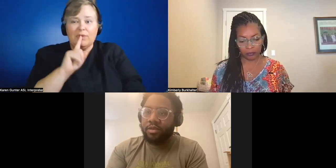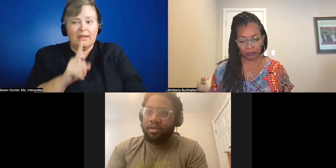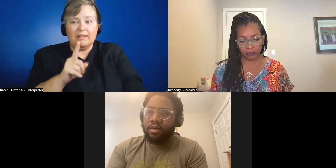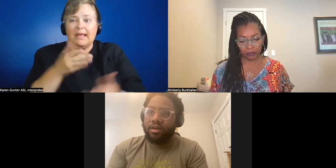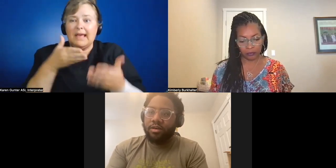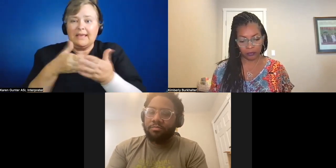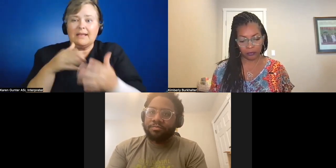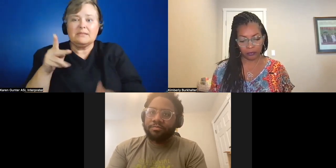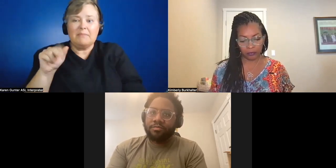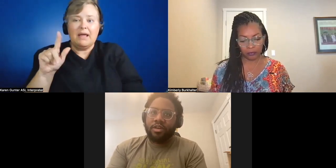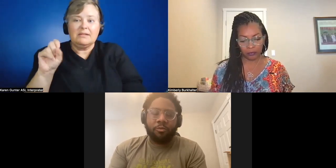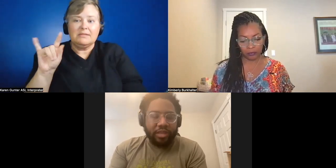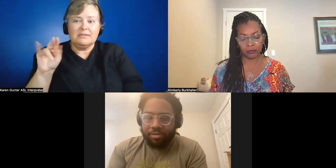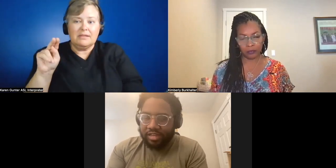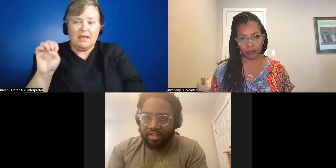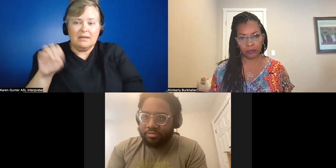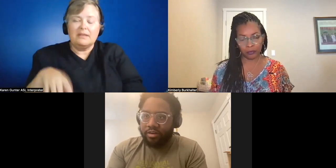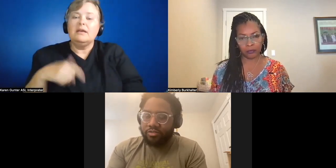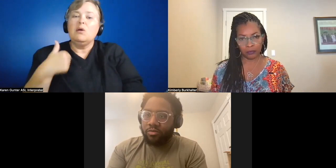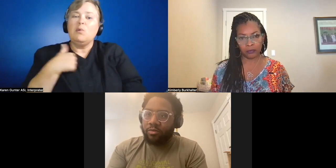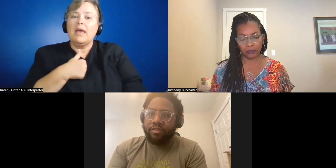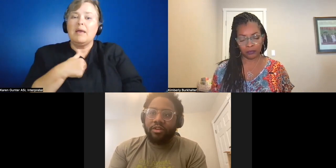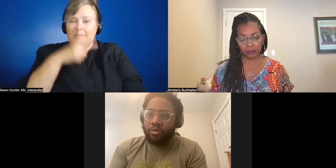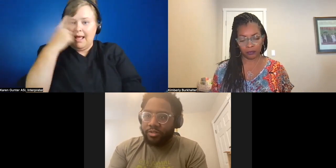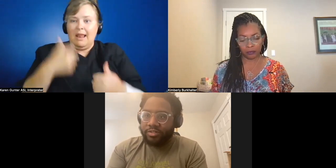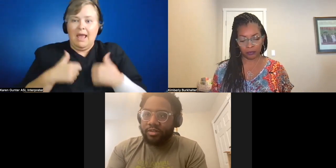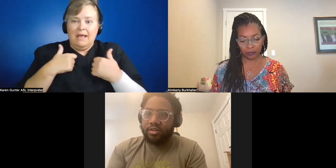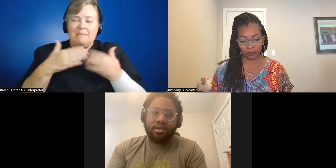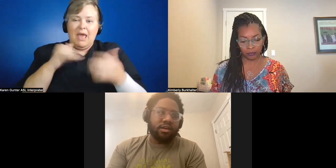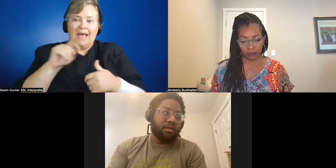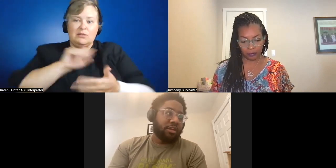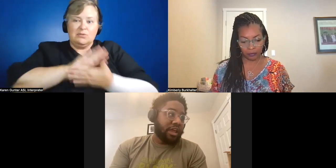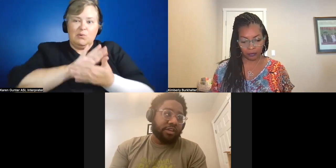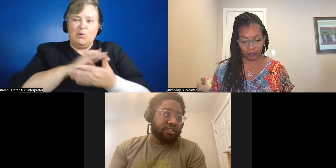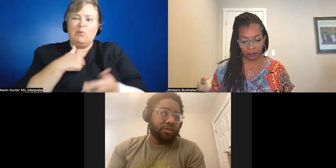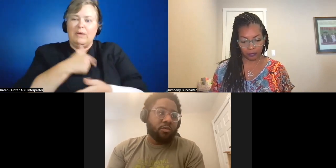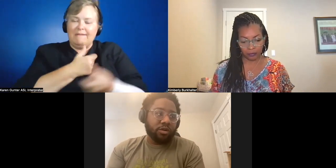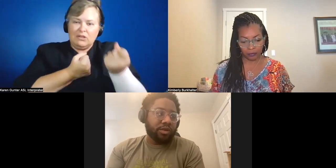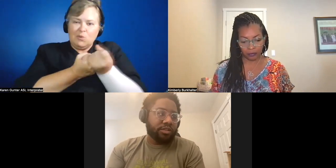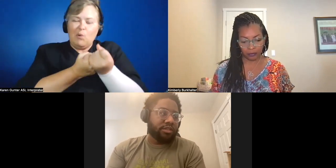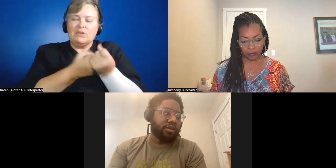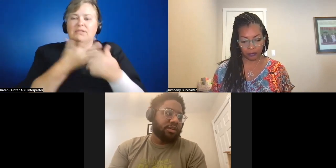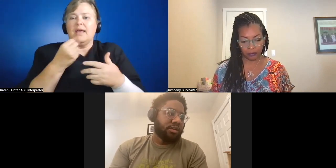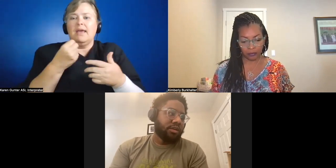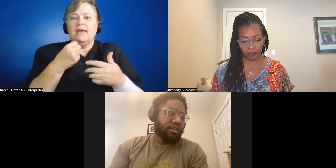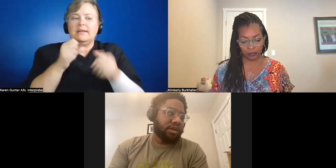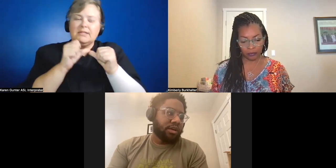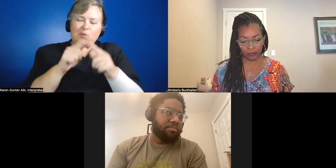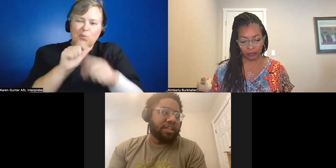Palestine. We at Black Lives Matter at school, we have endorsed and have continued to work with